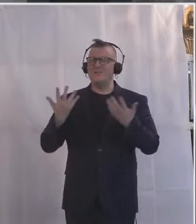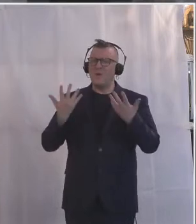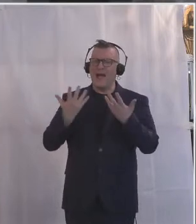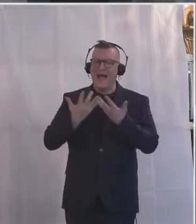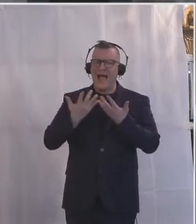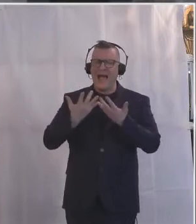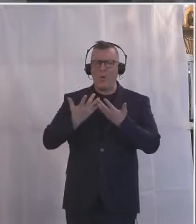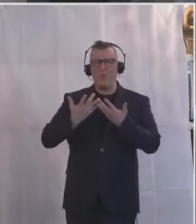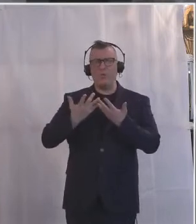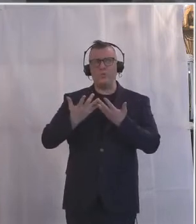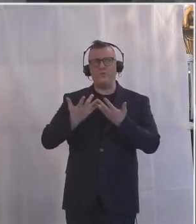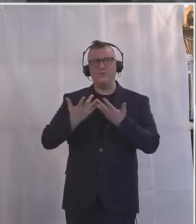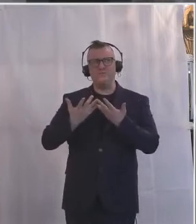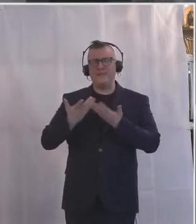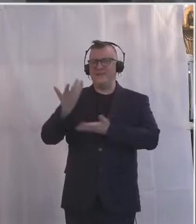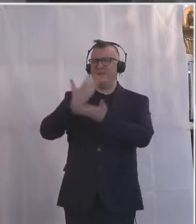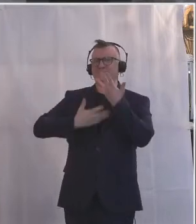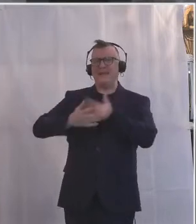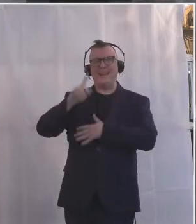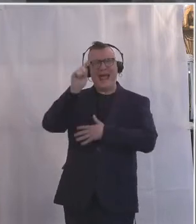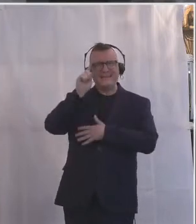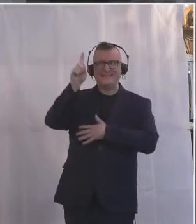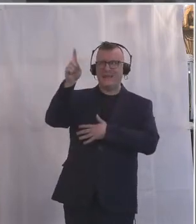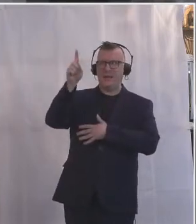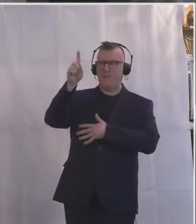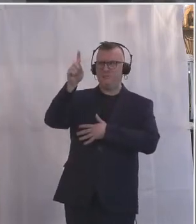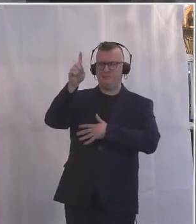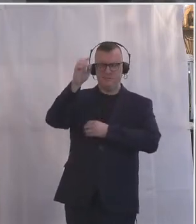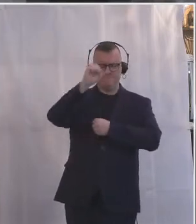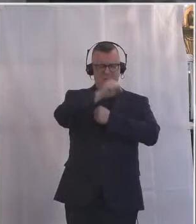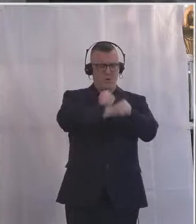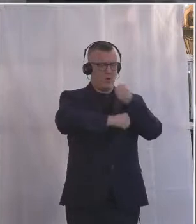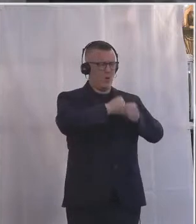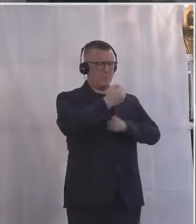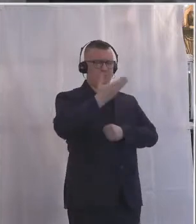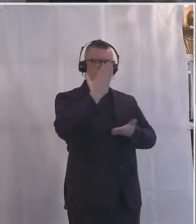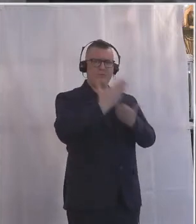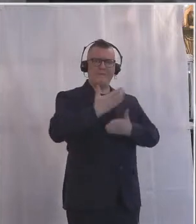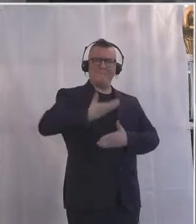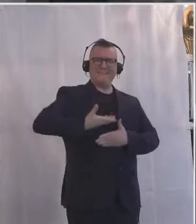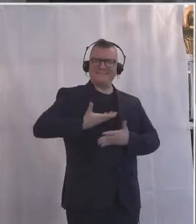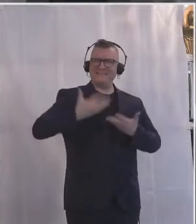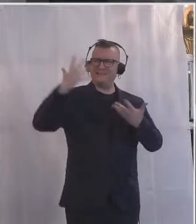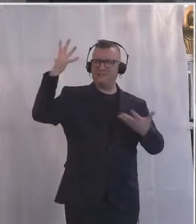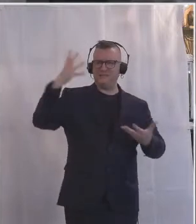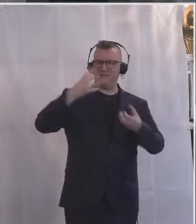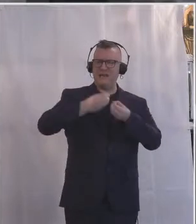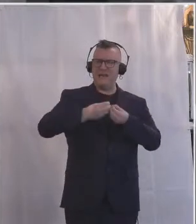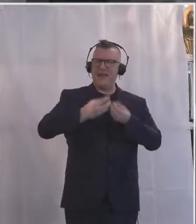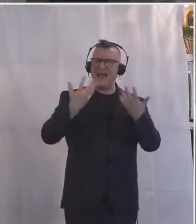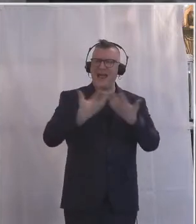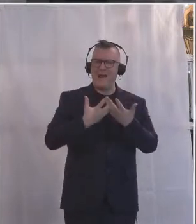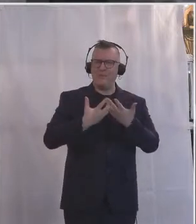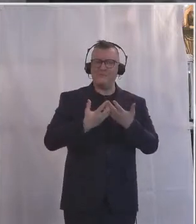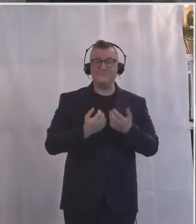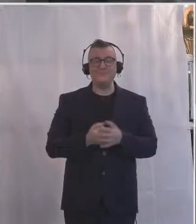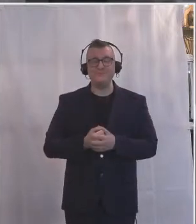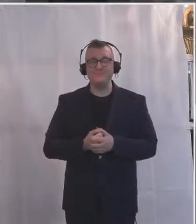turn an idea into a business? I think because I